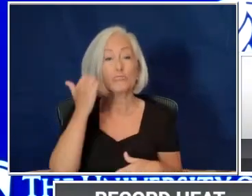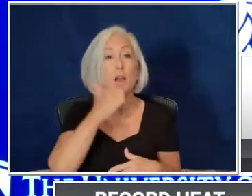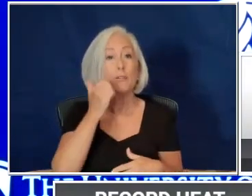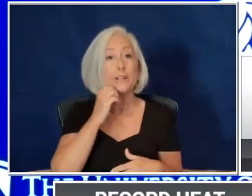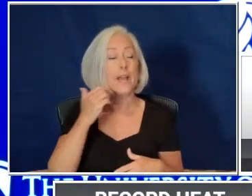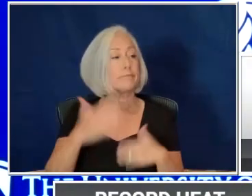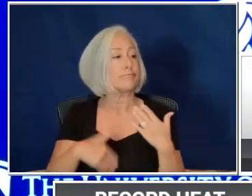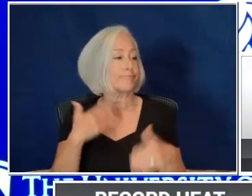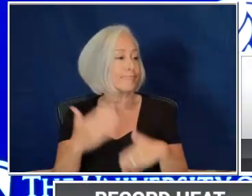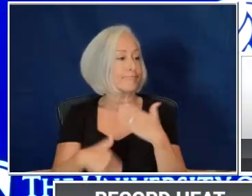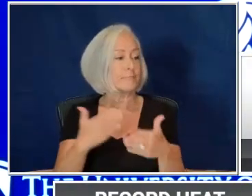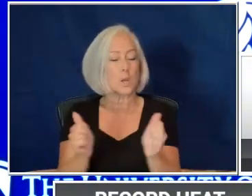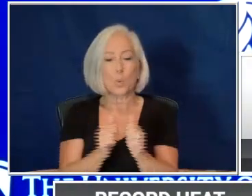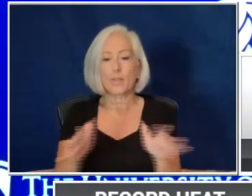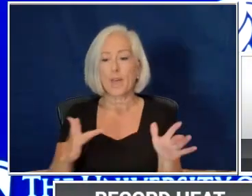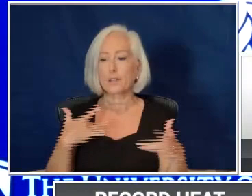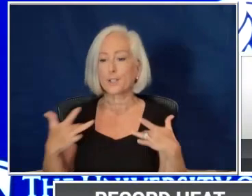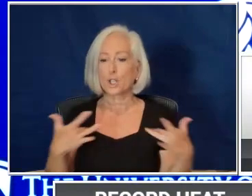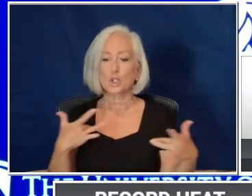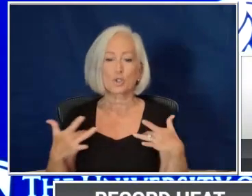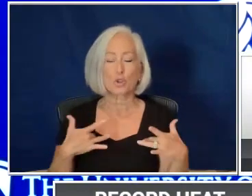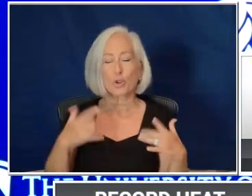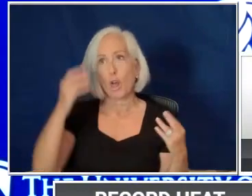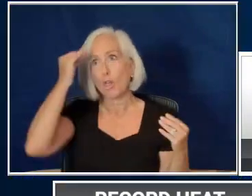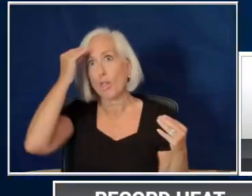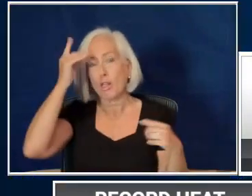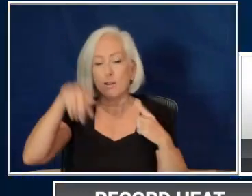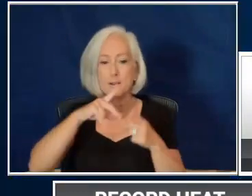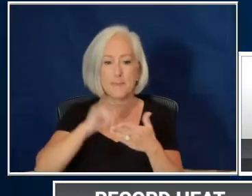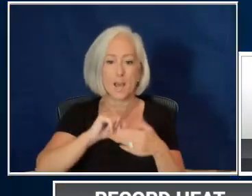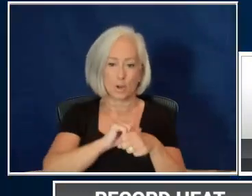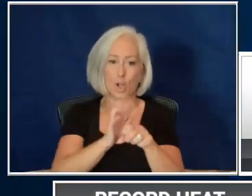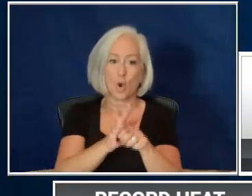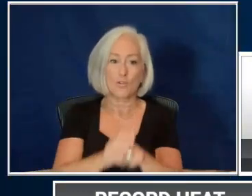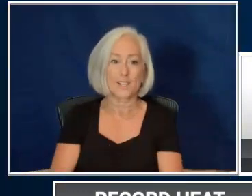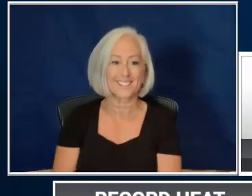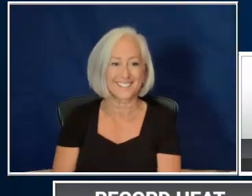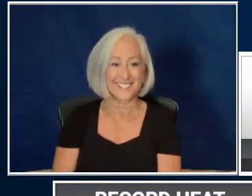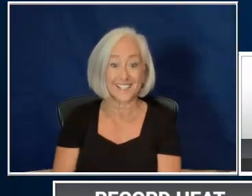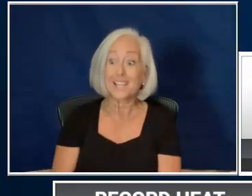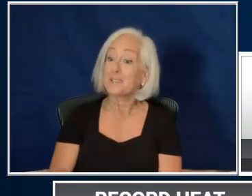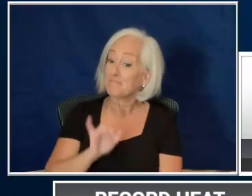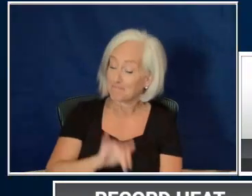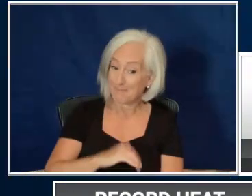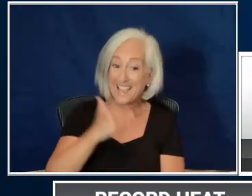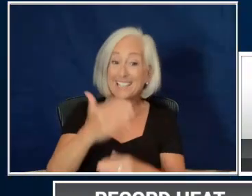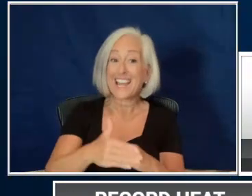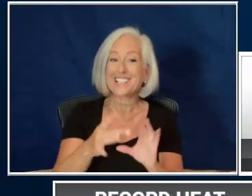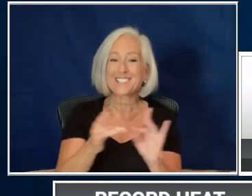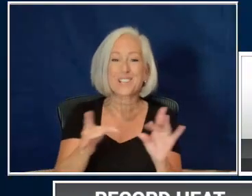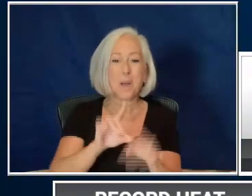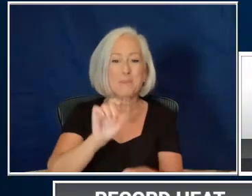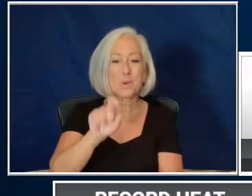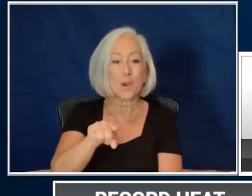too much concern or thought to the virus at this point in time. Well, that leads me to my next comment and question. A recent Gallup poll found that 1 in